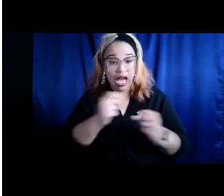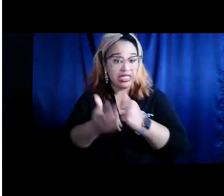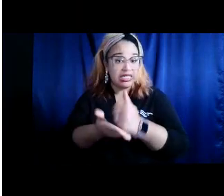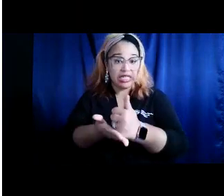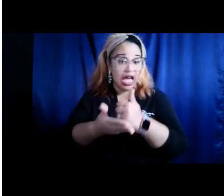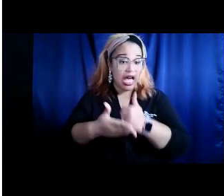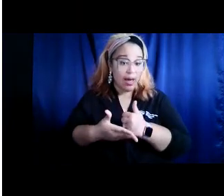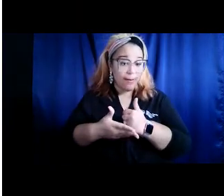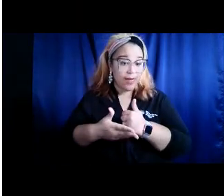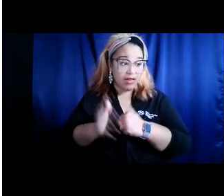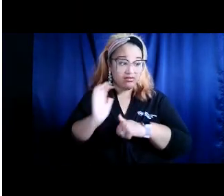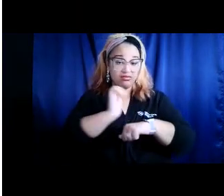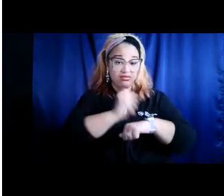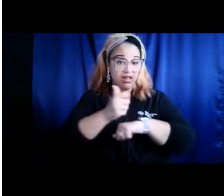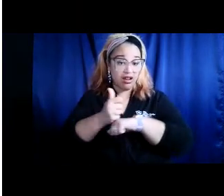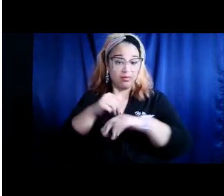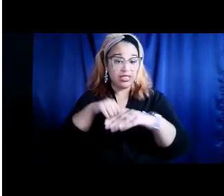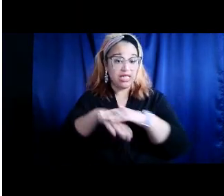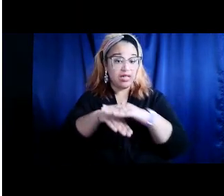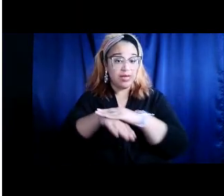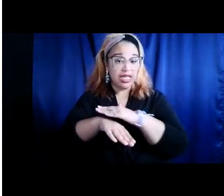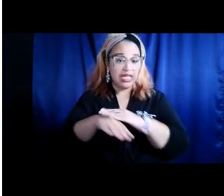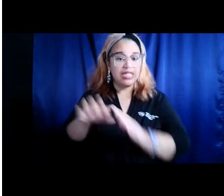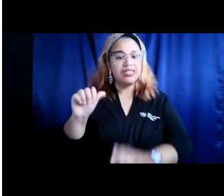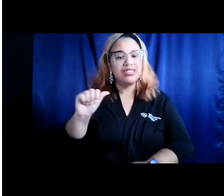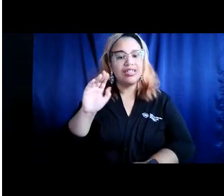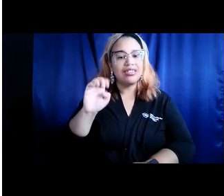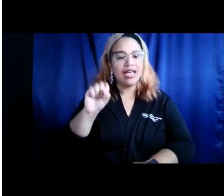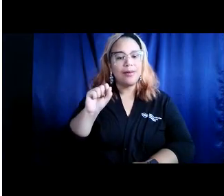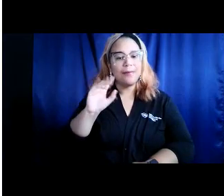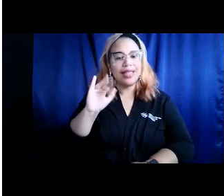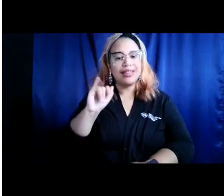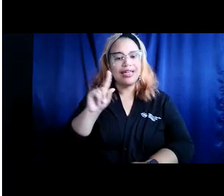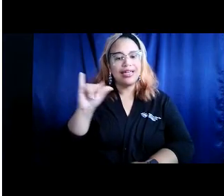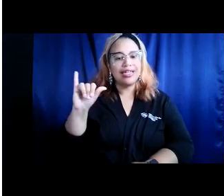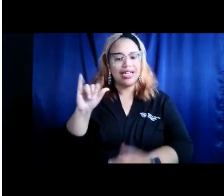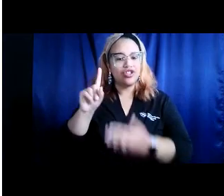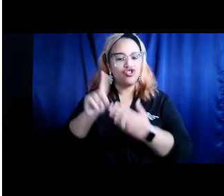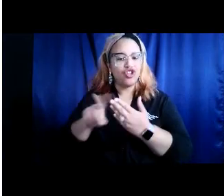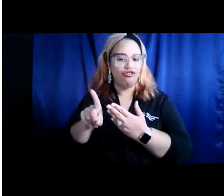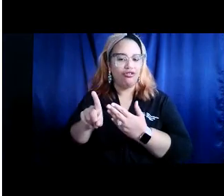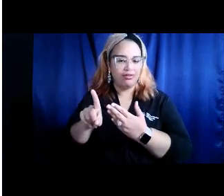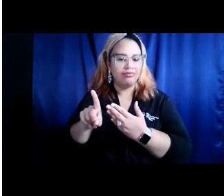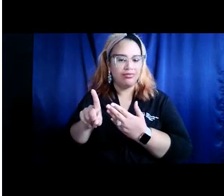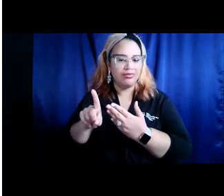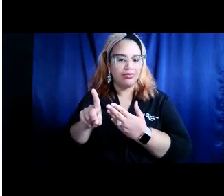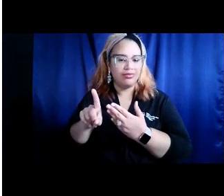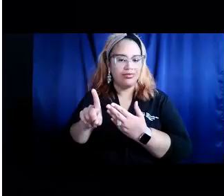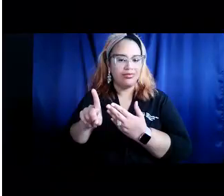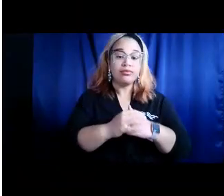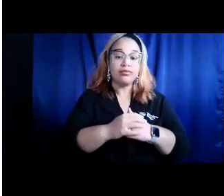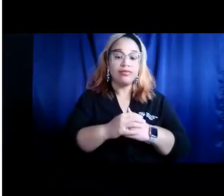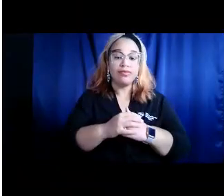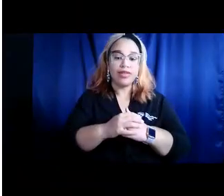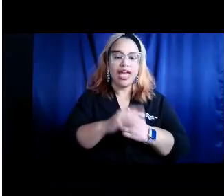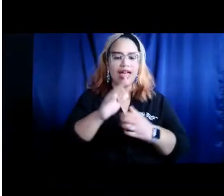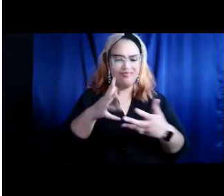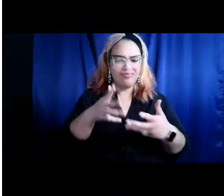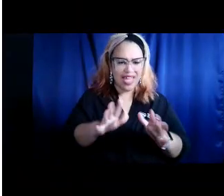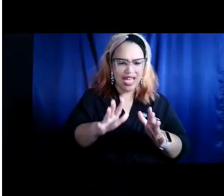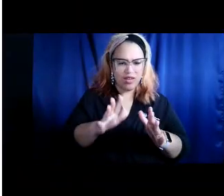as alt text, to visual images. Also, in our delivery, we mention each other by name as the conversation does go